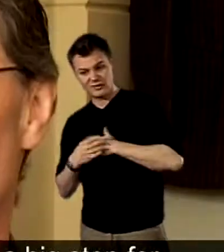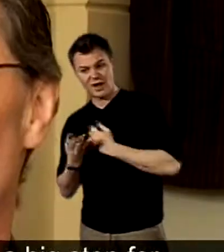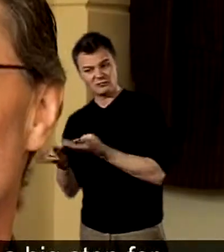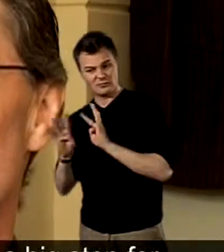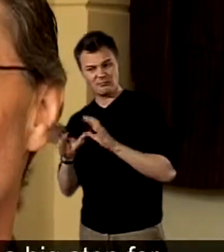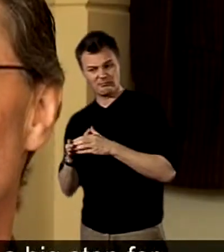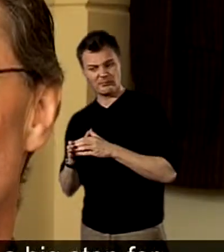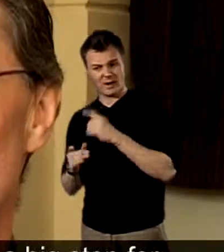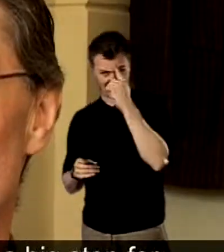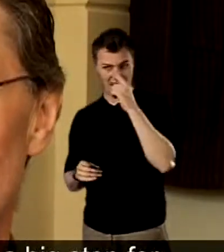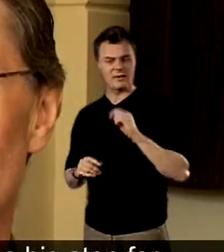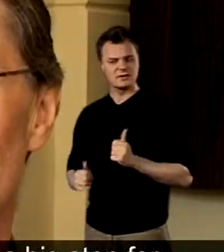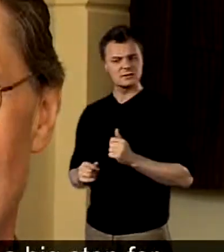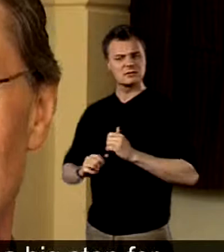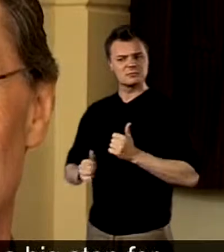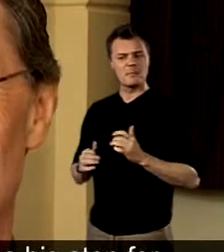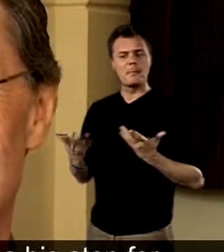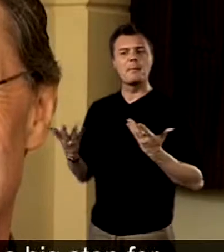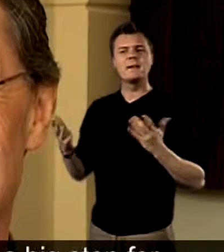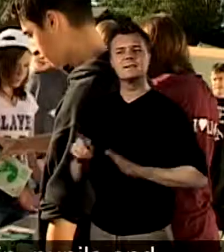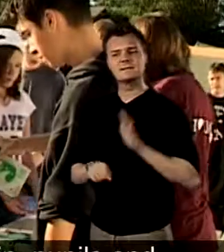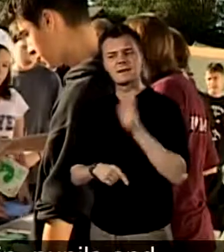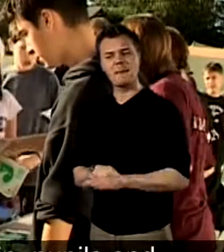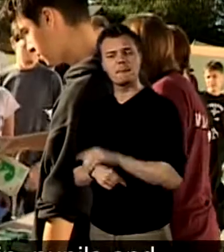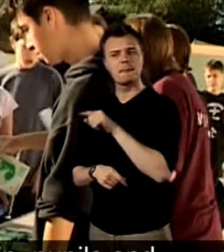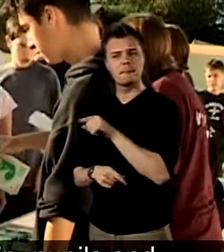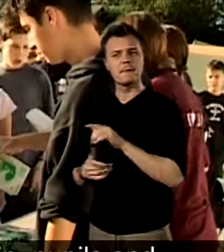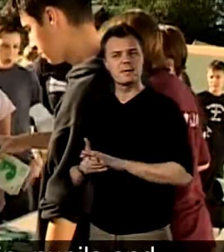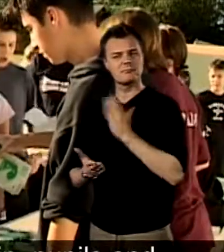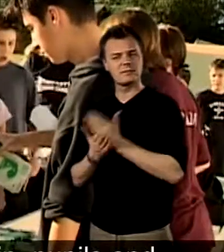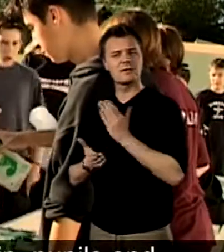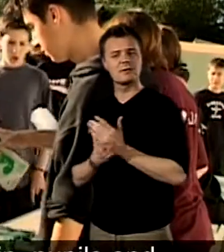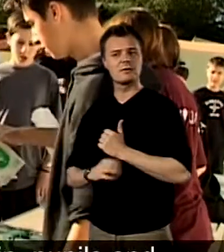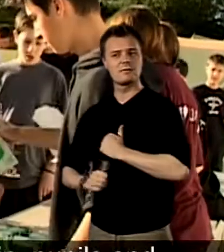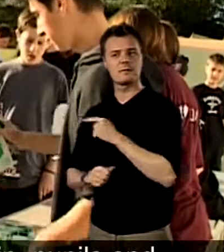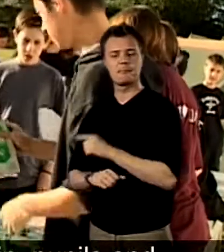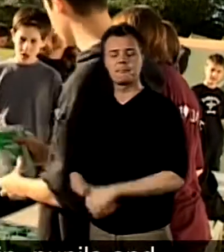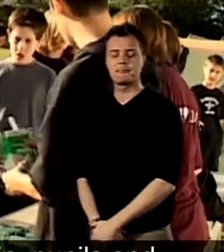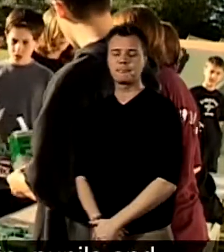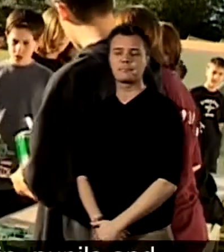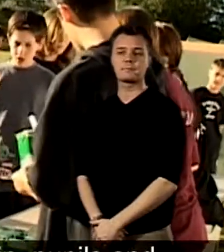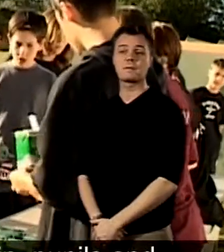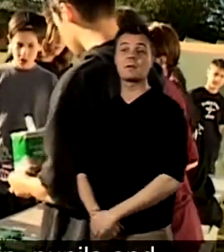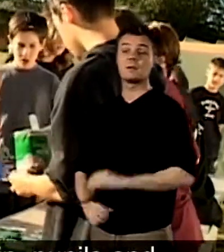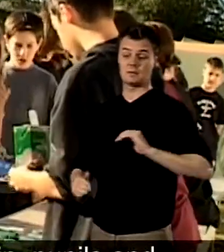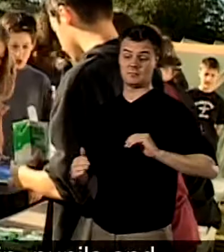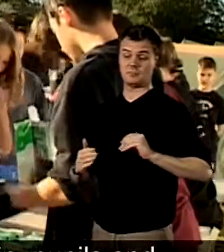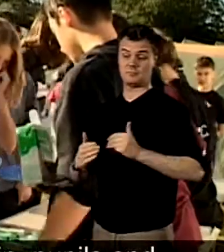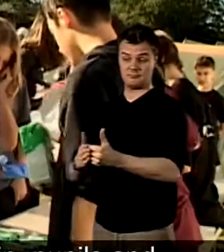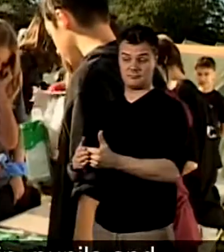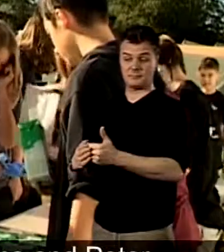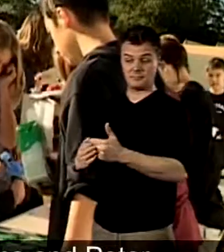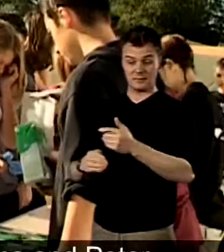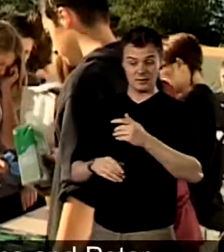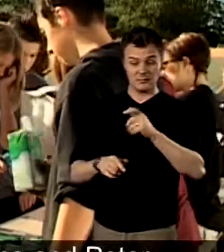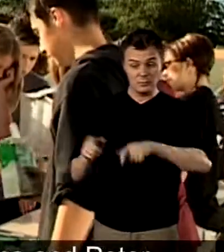a big step for him. I think it's it'll be really, really good for him. In the lead up to the camping trip, pupils and staff decide together which students